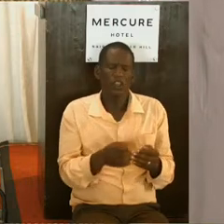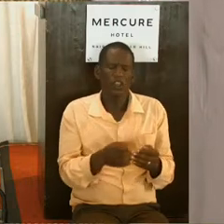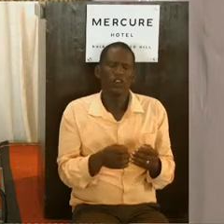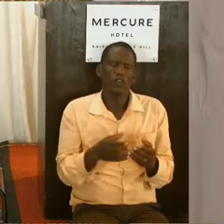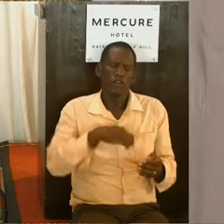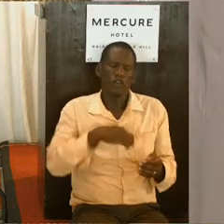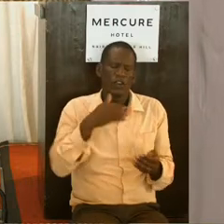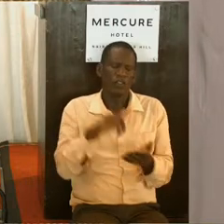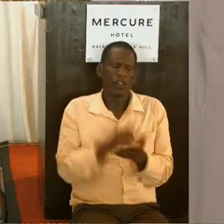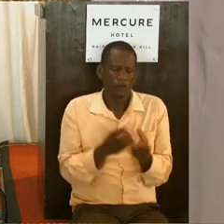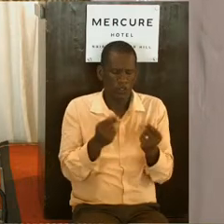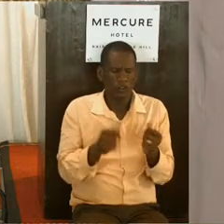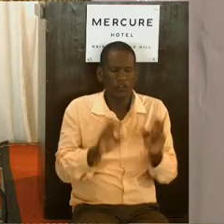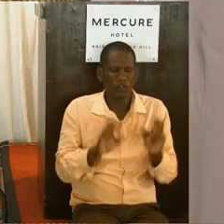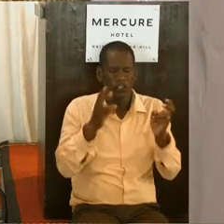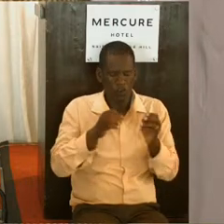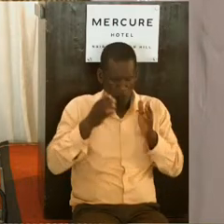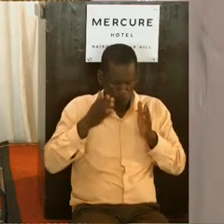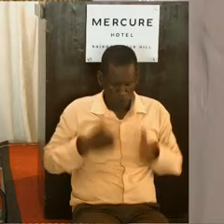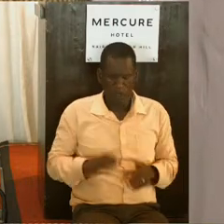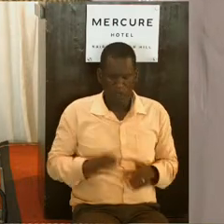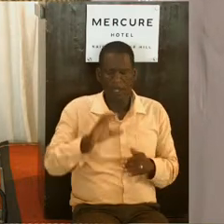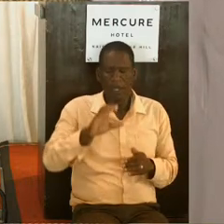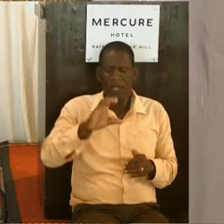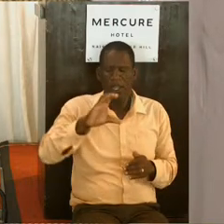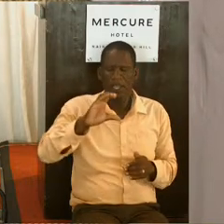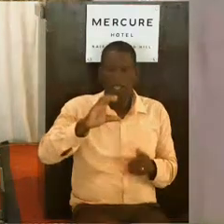going to address issues that deal with human capital